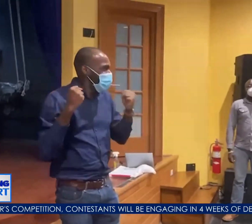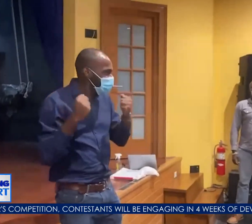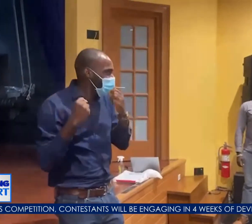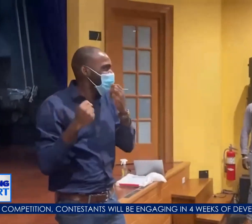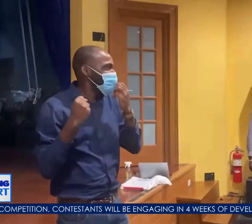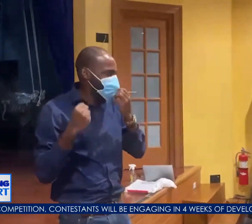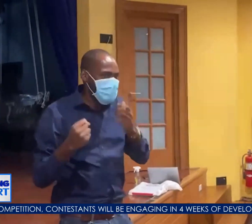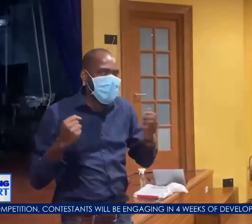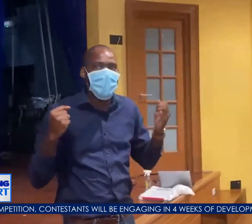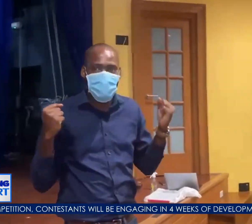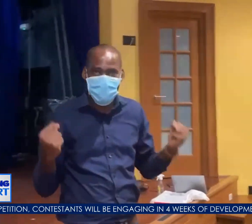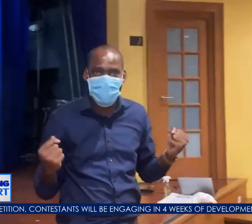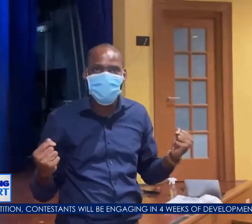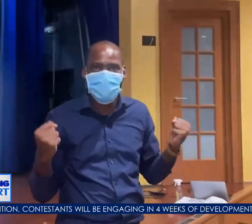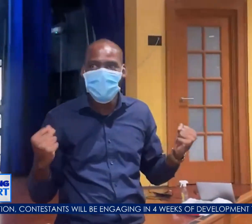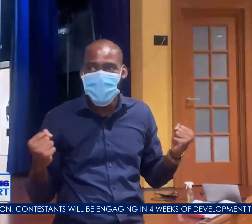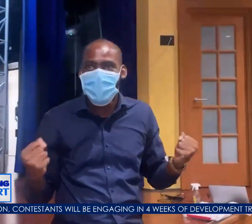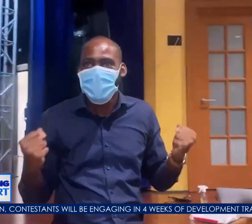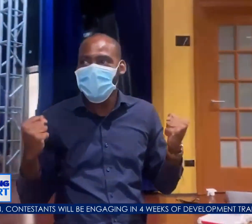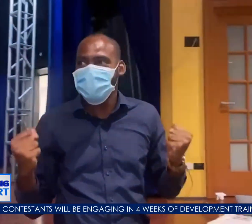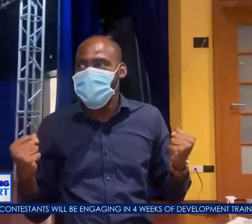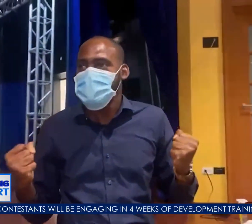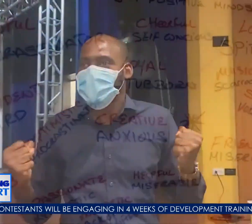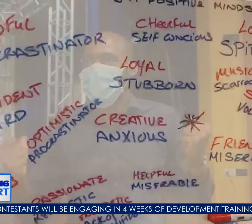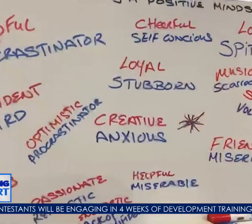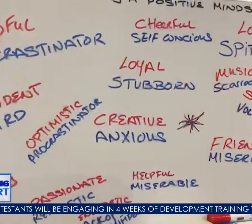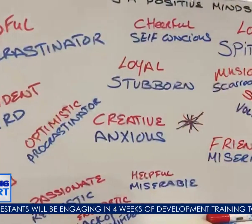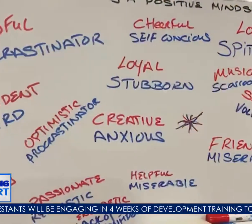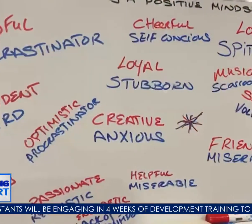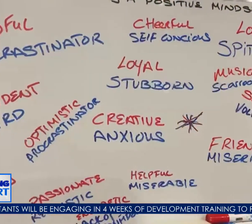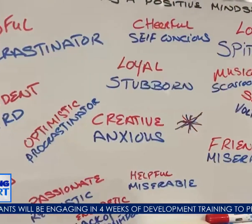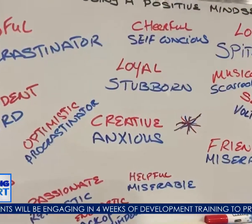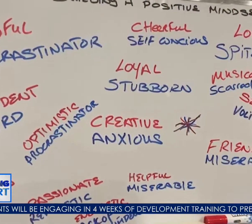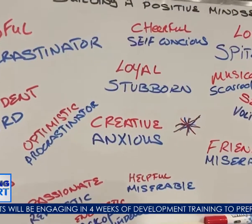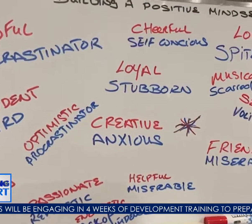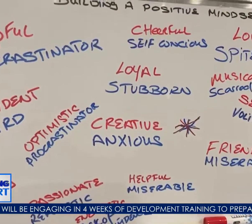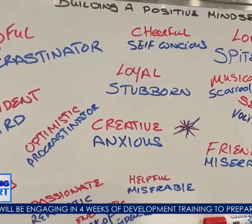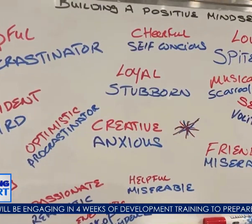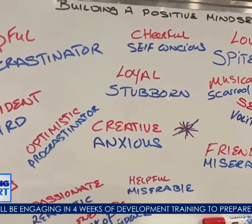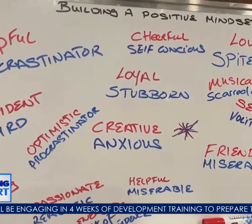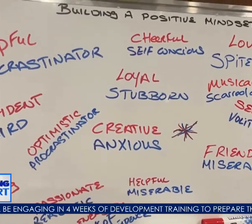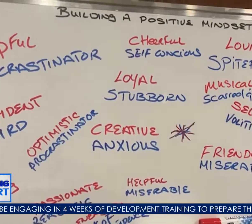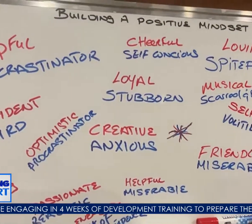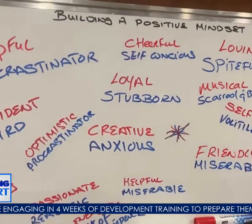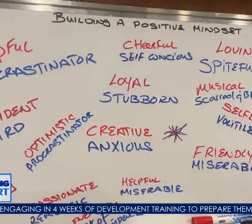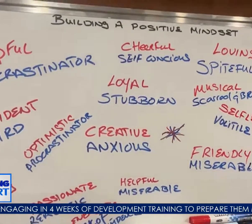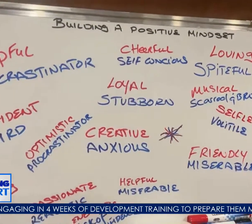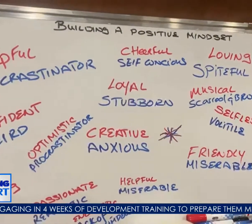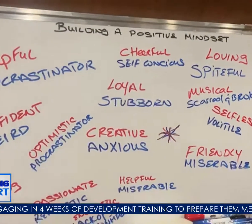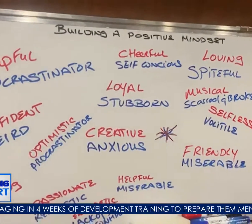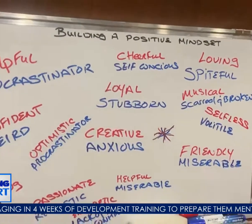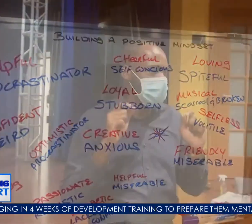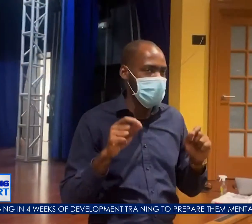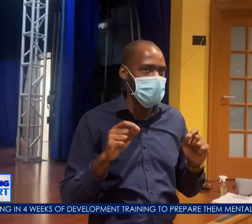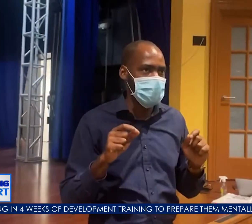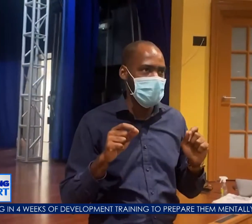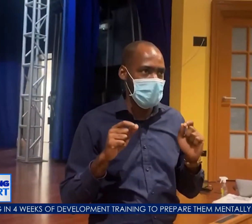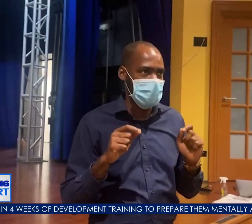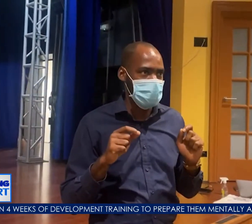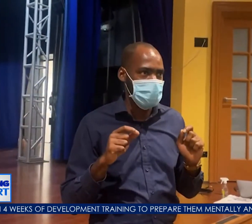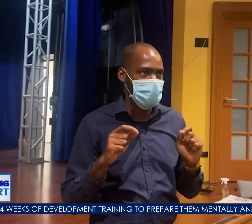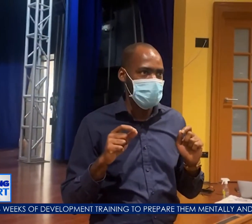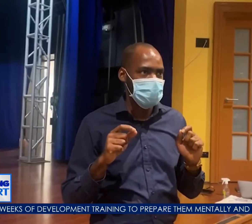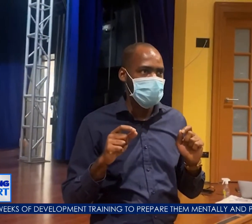mental skills coach and clinical hypnotherapist who brings with him 7 years of experience in leadership, coaching, and